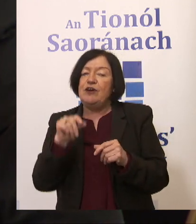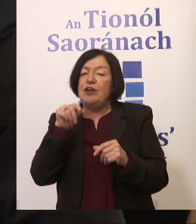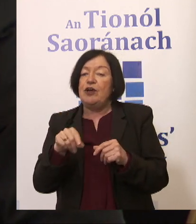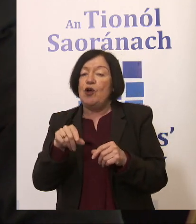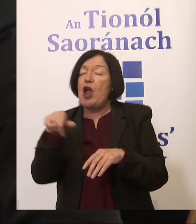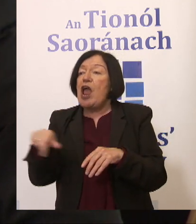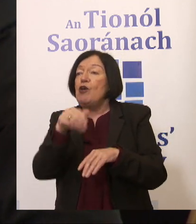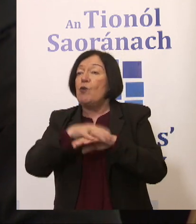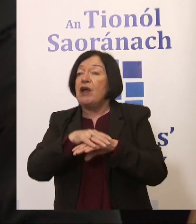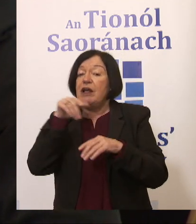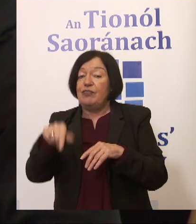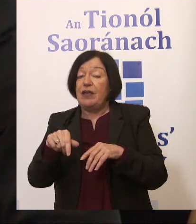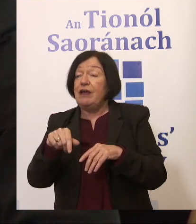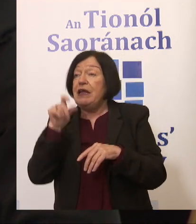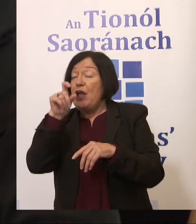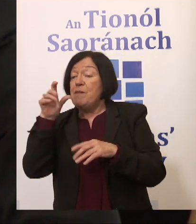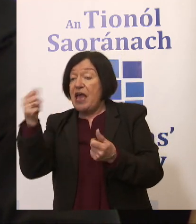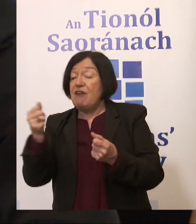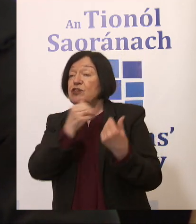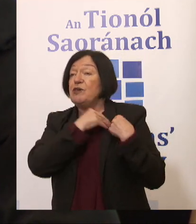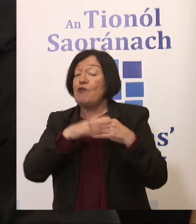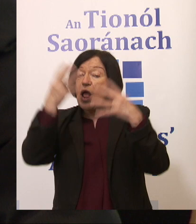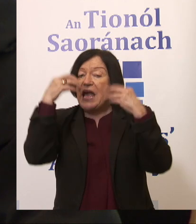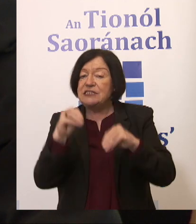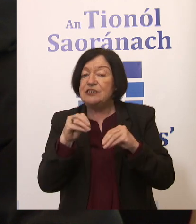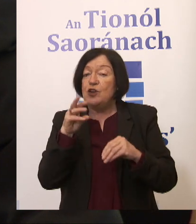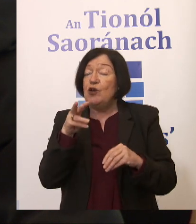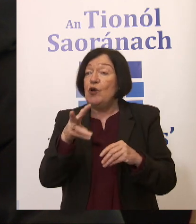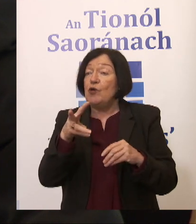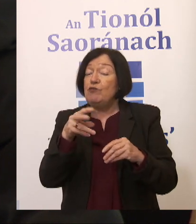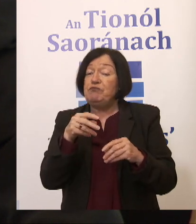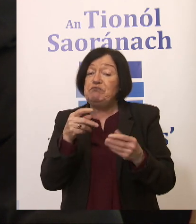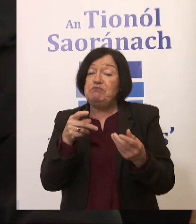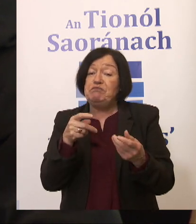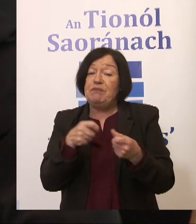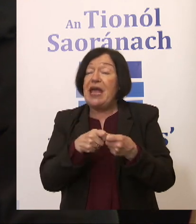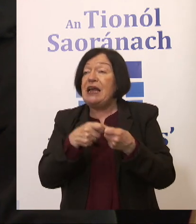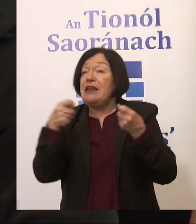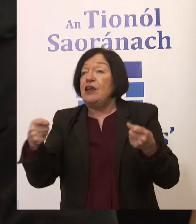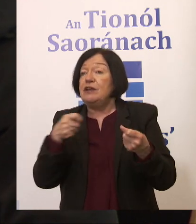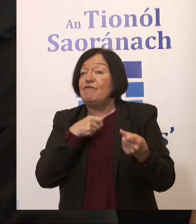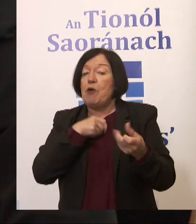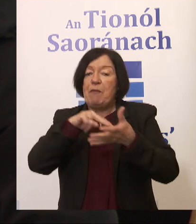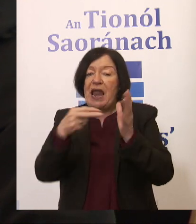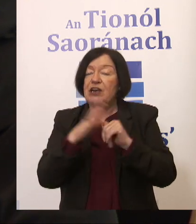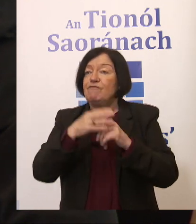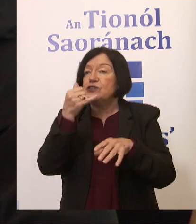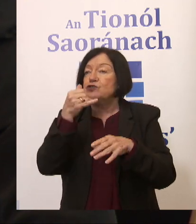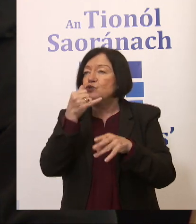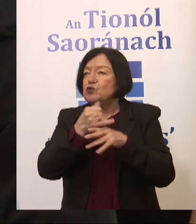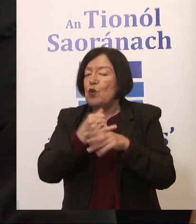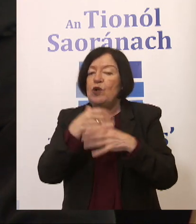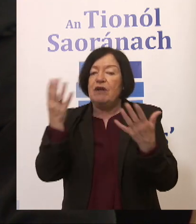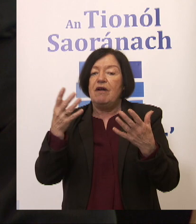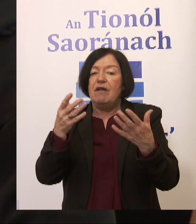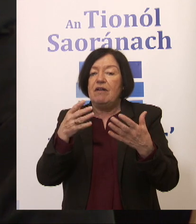jurisdictions where the local level might have a responsibility around education, it would usually extend at a minimum to planning for schools around demographic change, things like